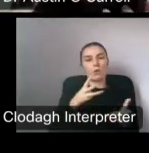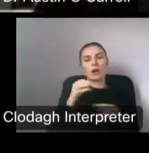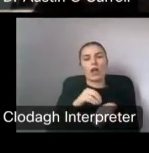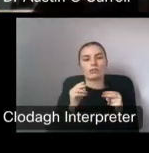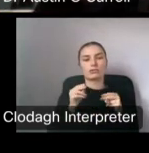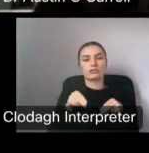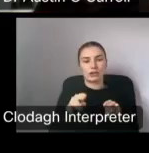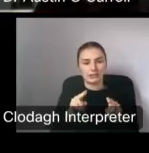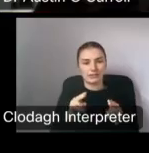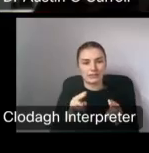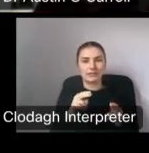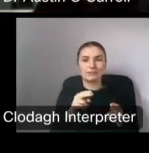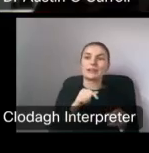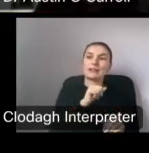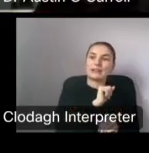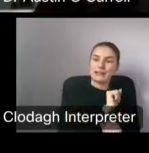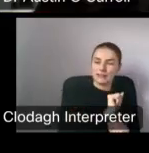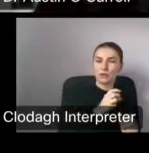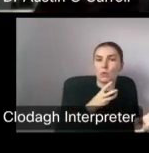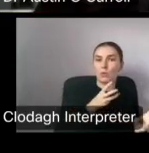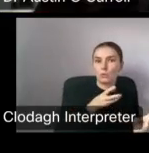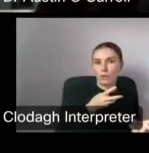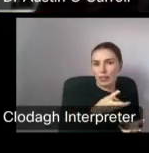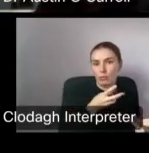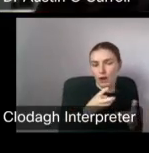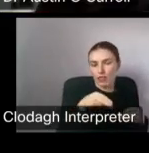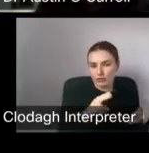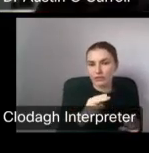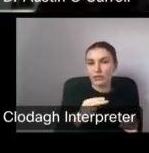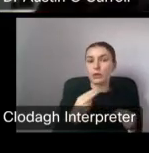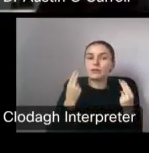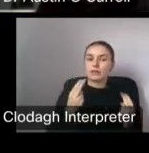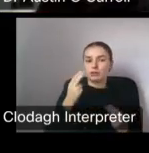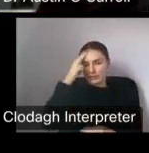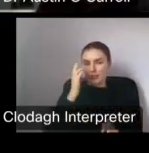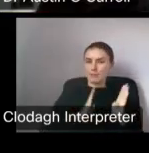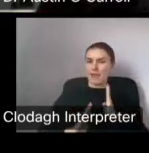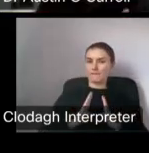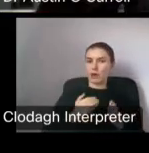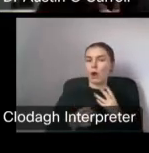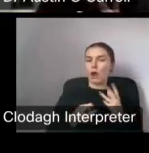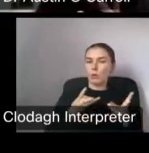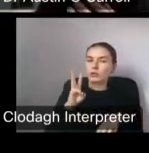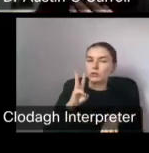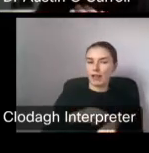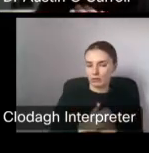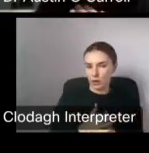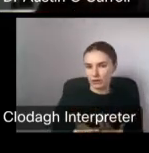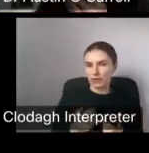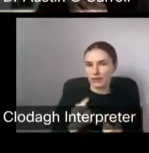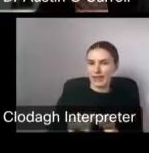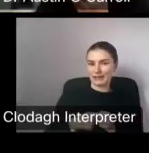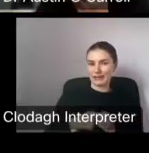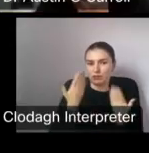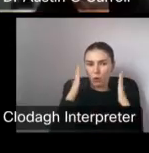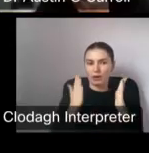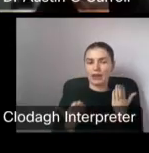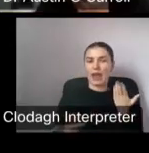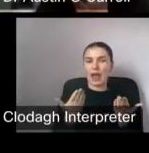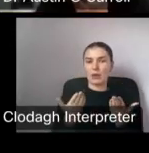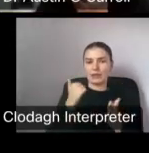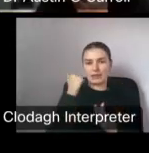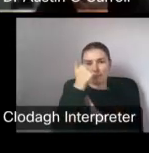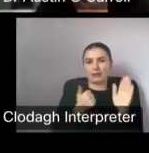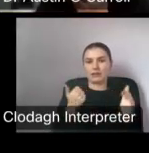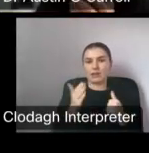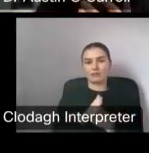that's why you need to understand the behavior and what it works for. Again, more it's showing how the use of the experience of adverse